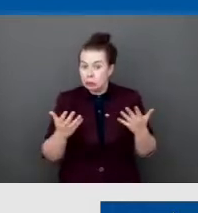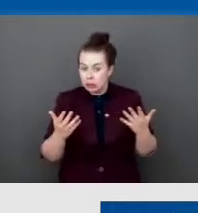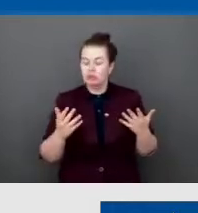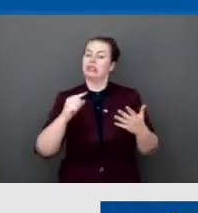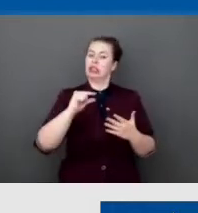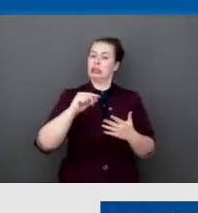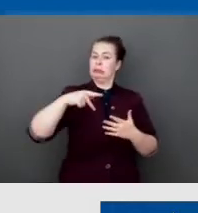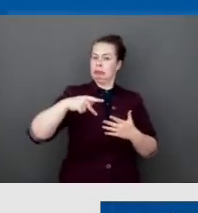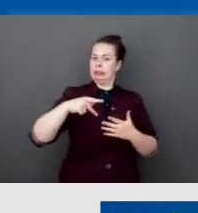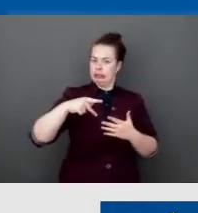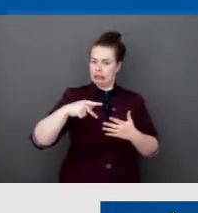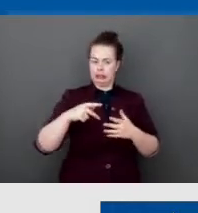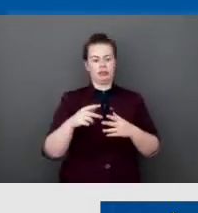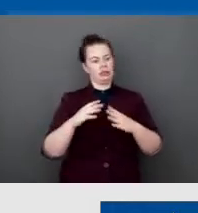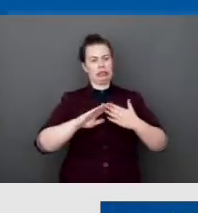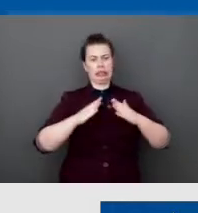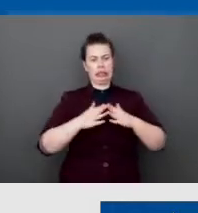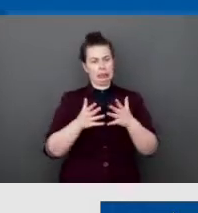rural regions.